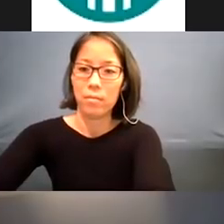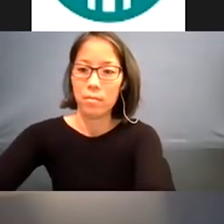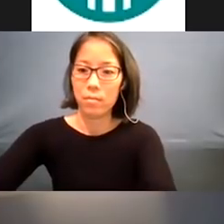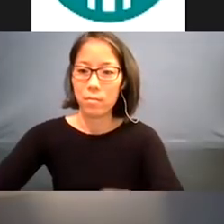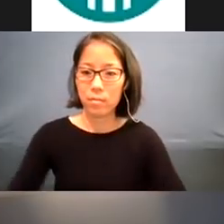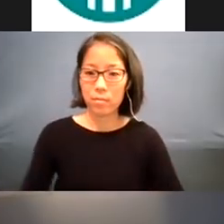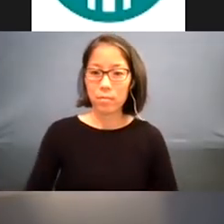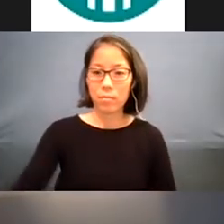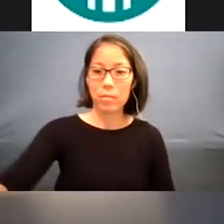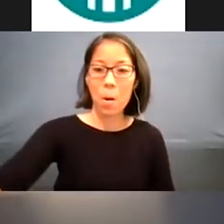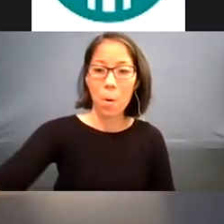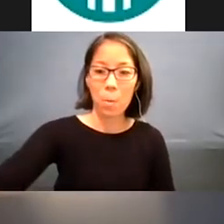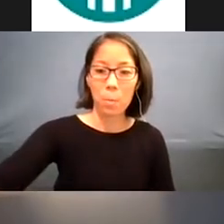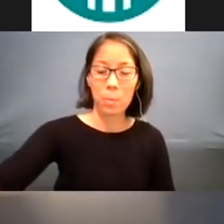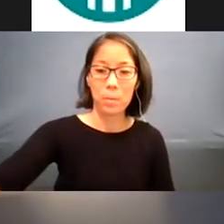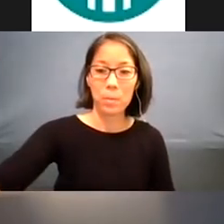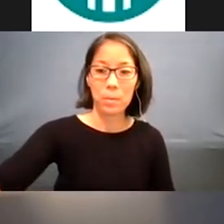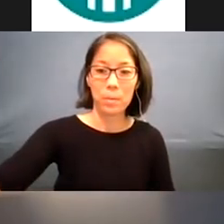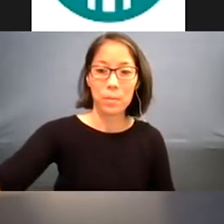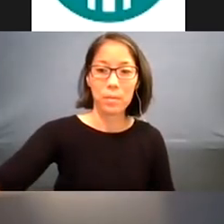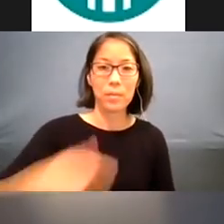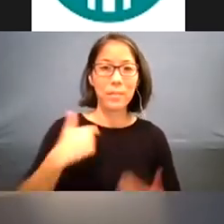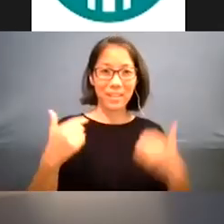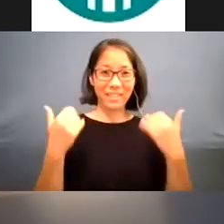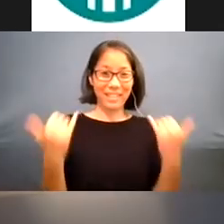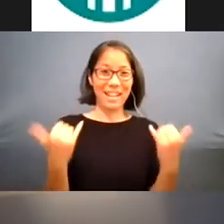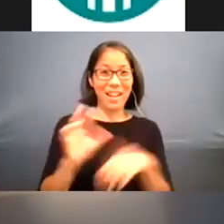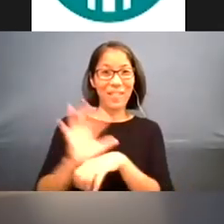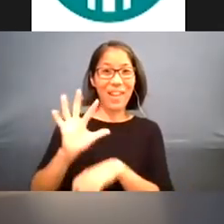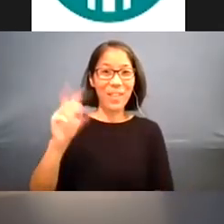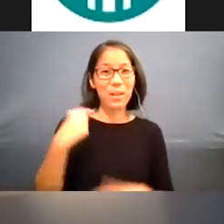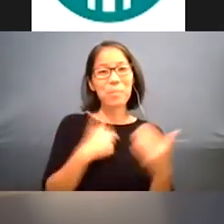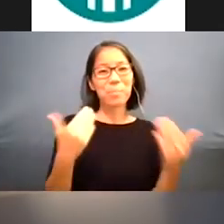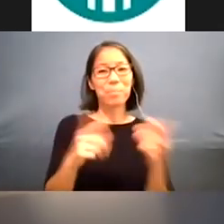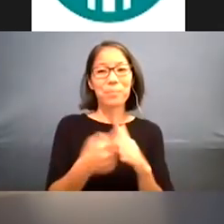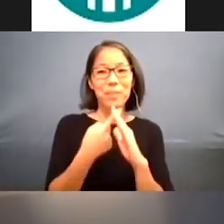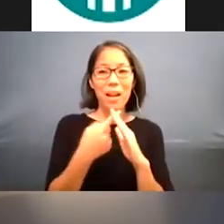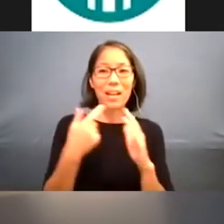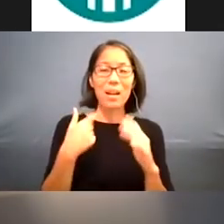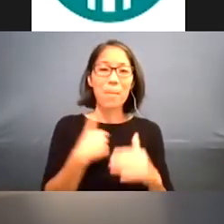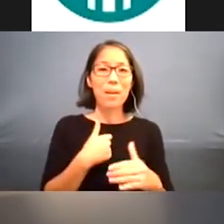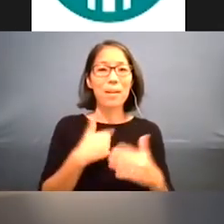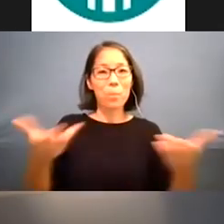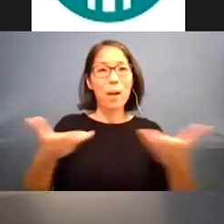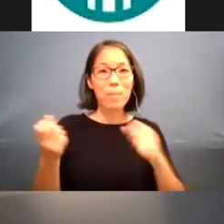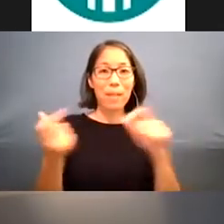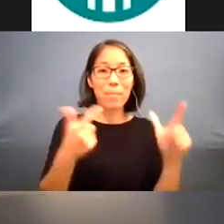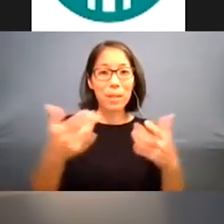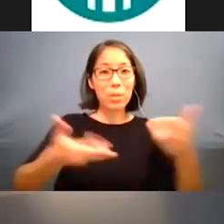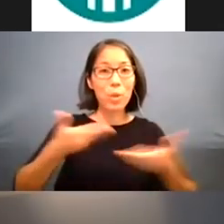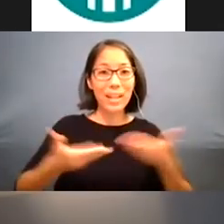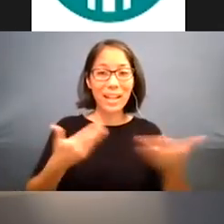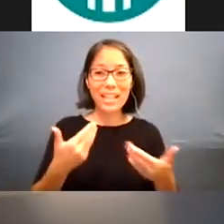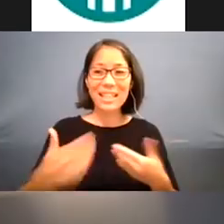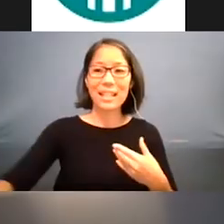Okay, I have 5:30, so we're going to get started. Welcome everyone that's joining us either on the webinar or on the live stream. My name is Jenny